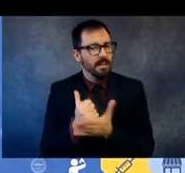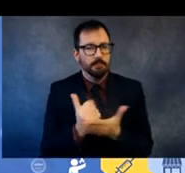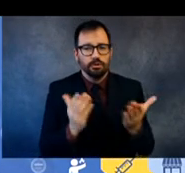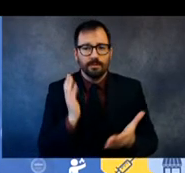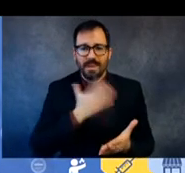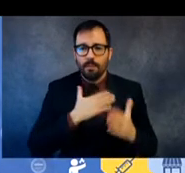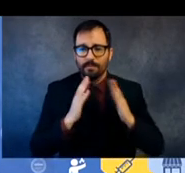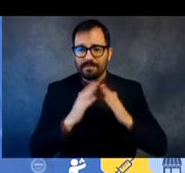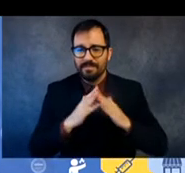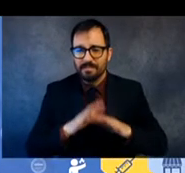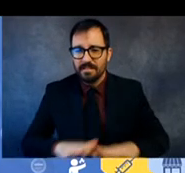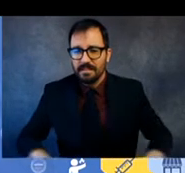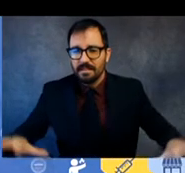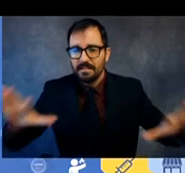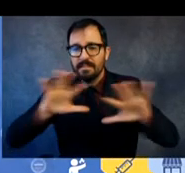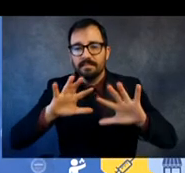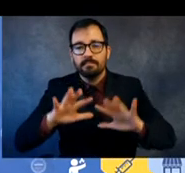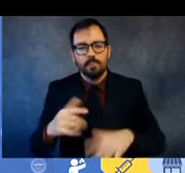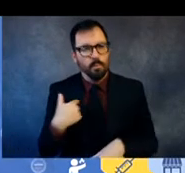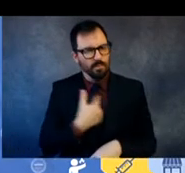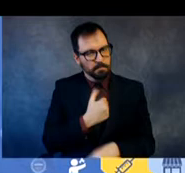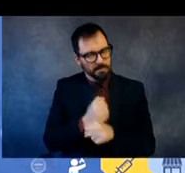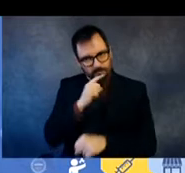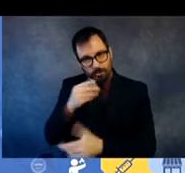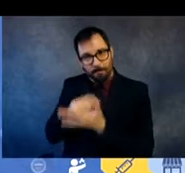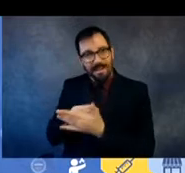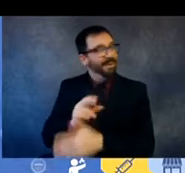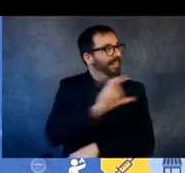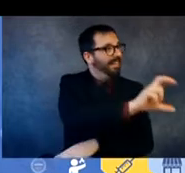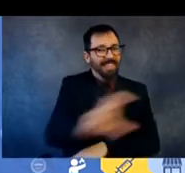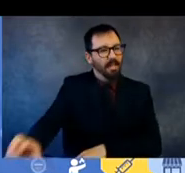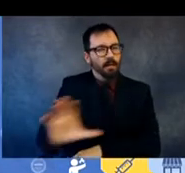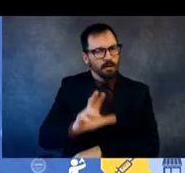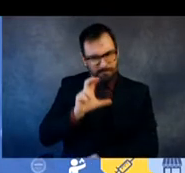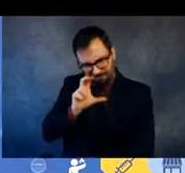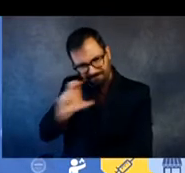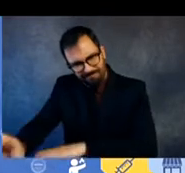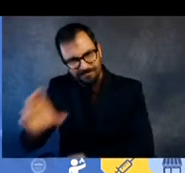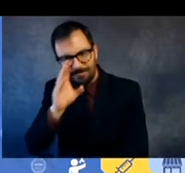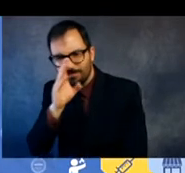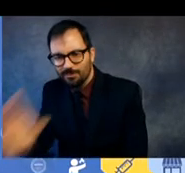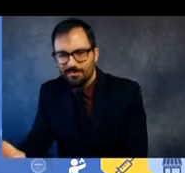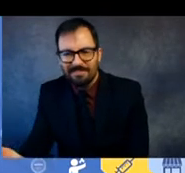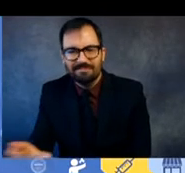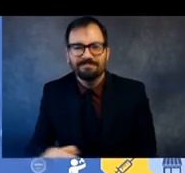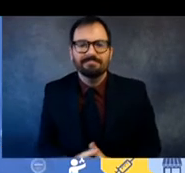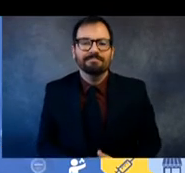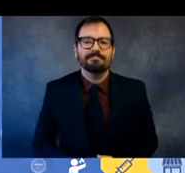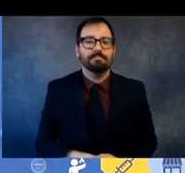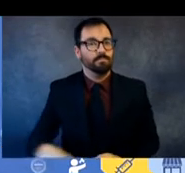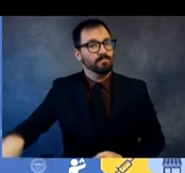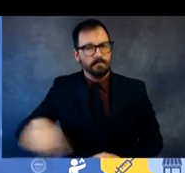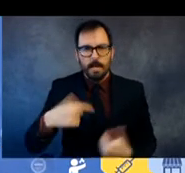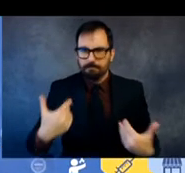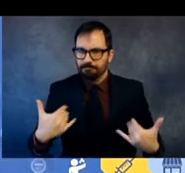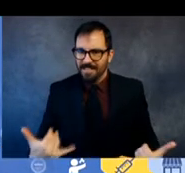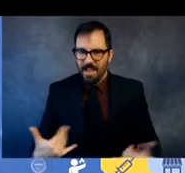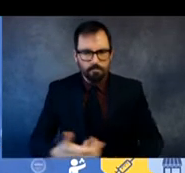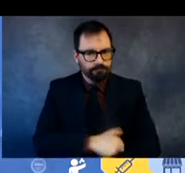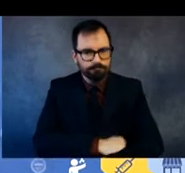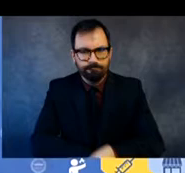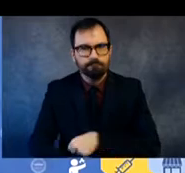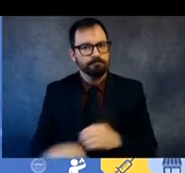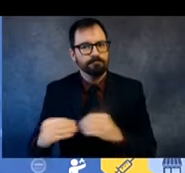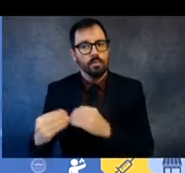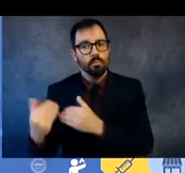direct funding. A number of those health centers are stepping up to take on greater responsibility with the vaccine